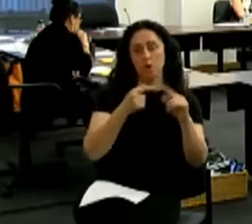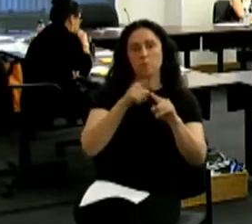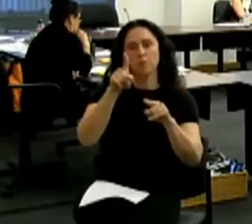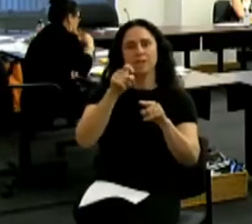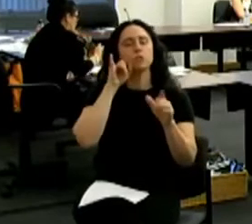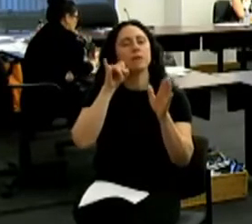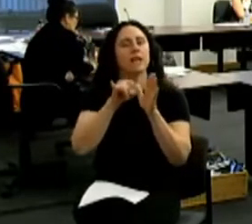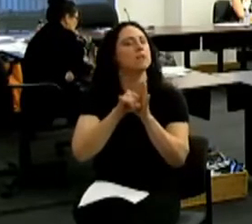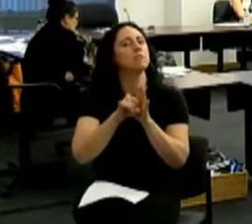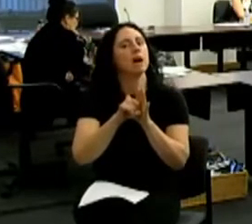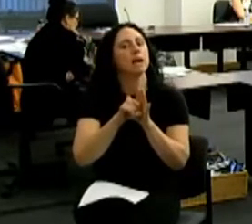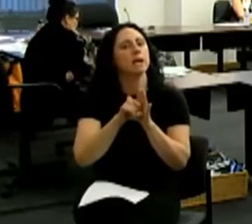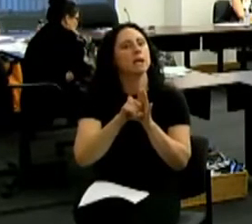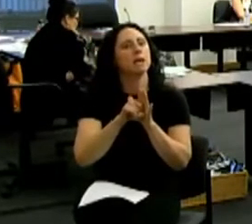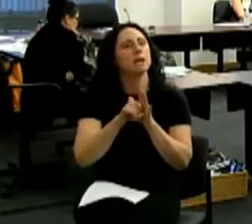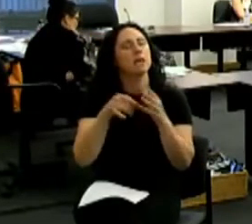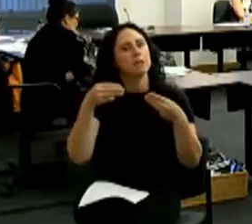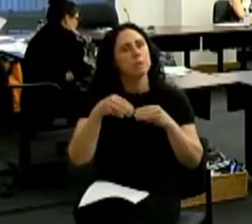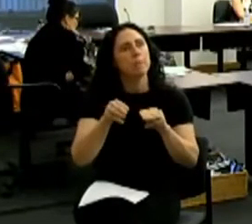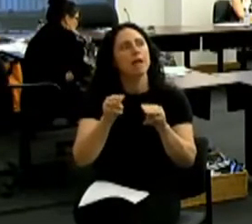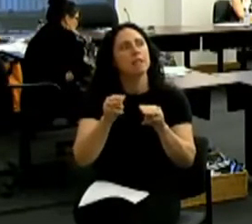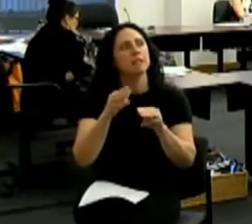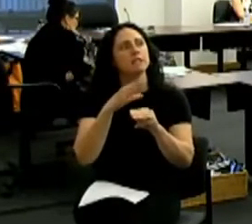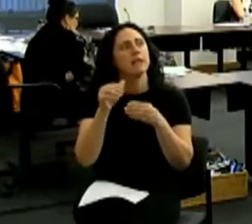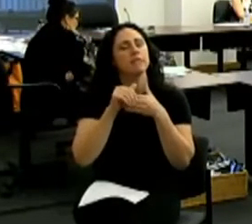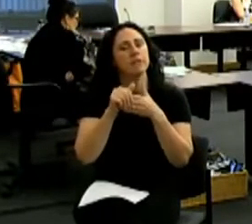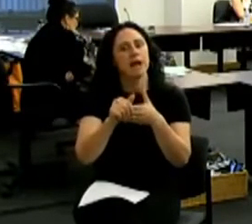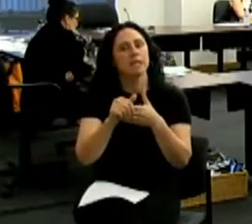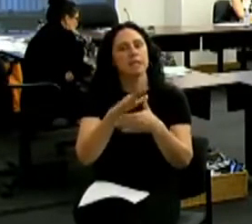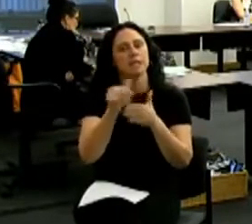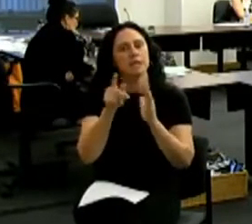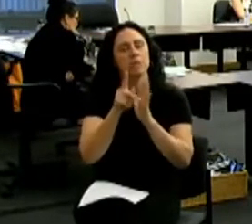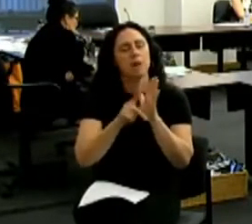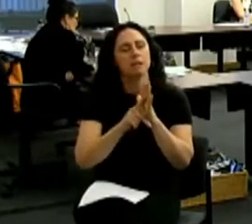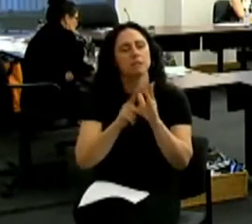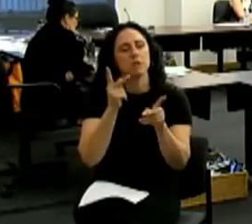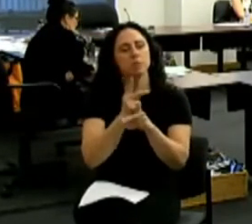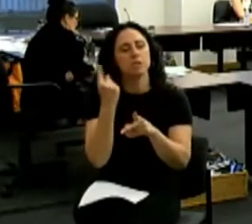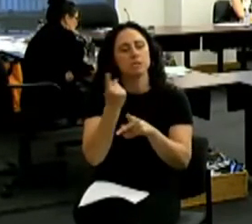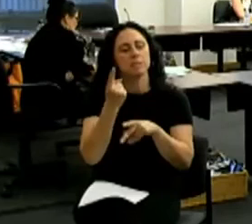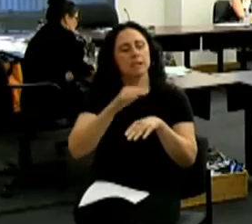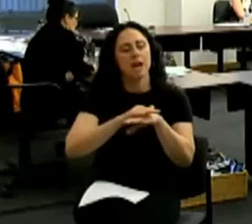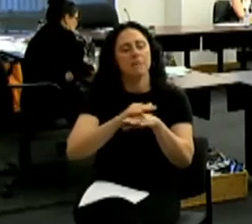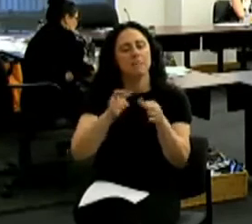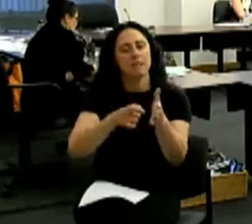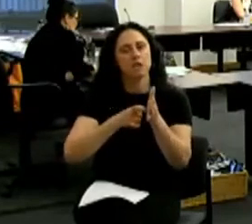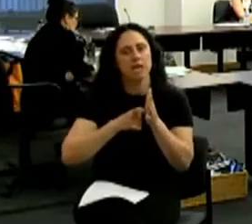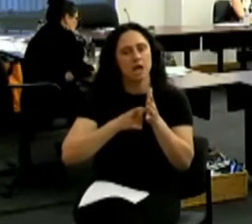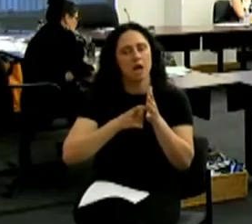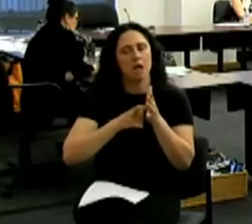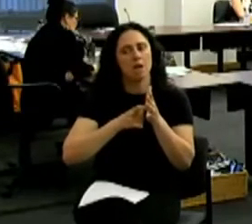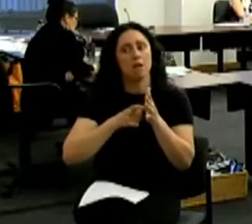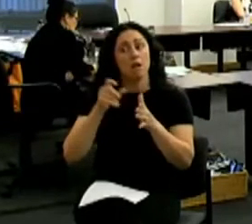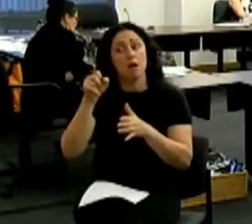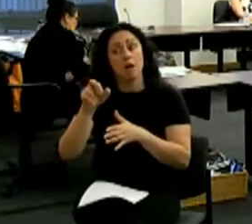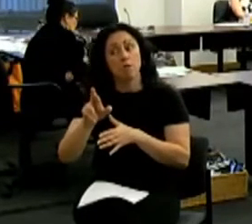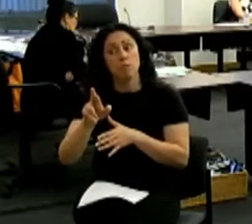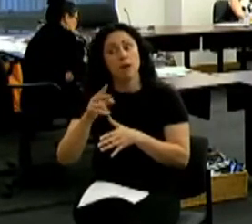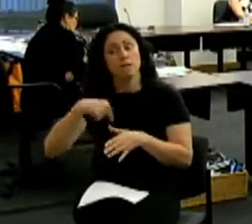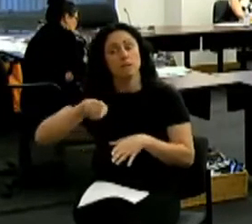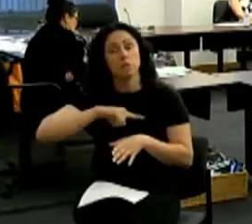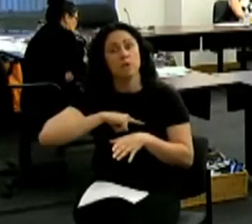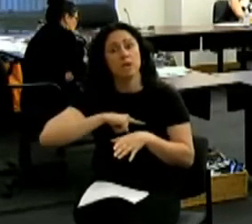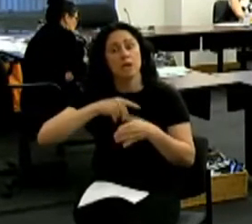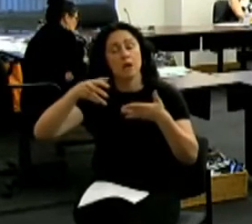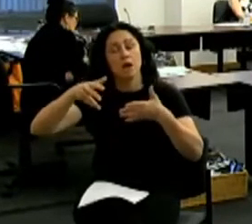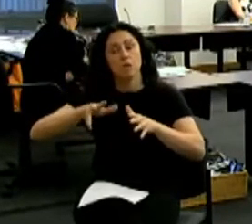to identify the methods and the guidelines and the policies of putting something on the agenda. Otherwise, we